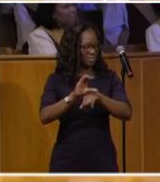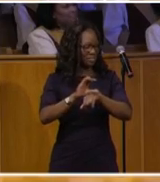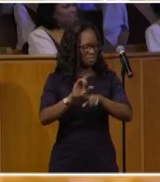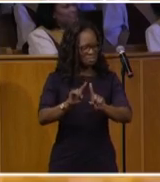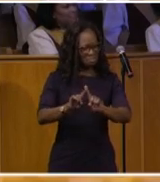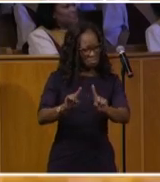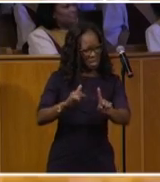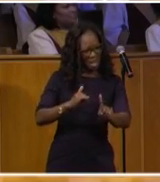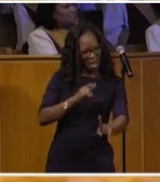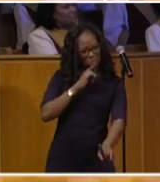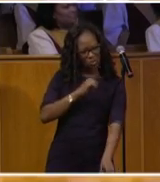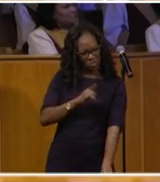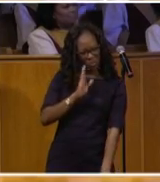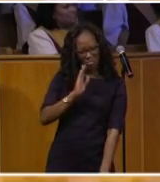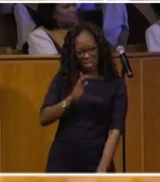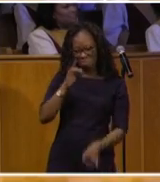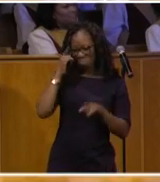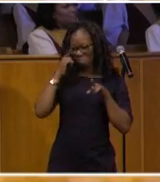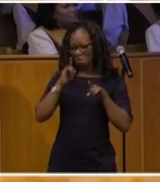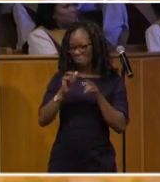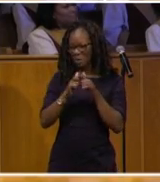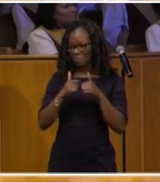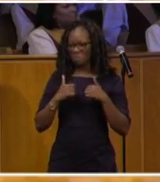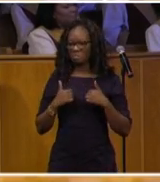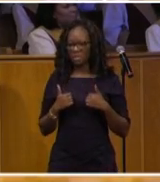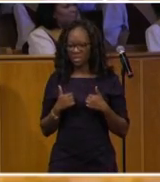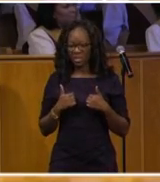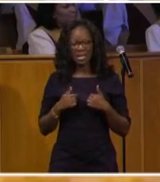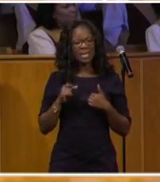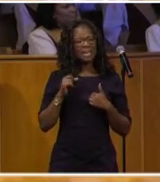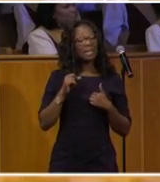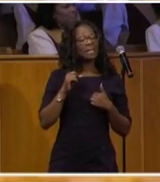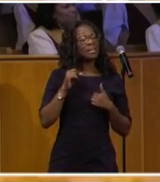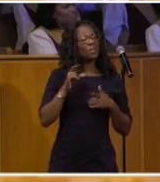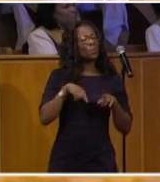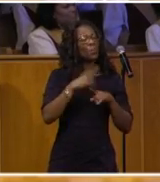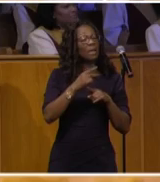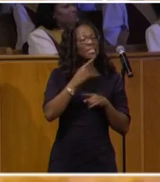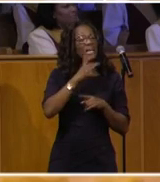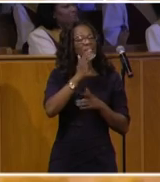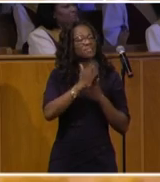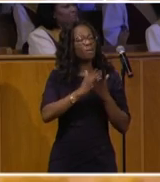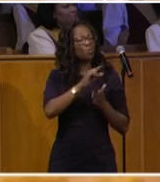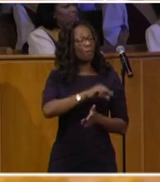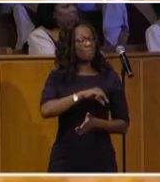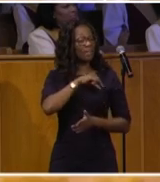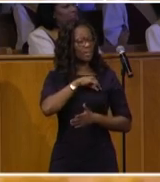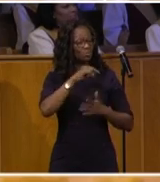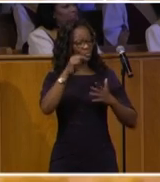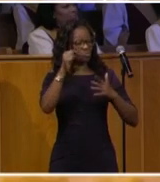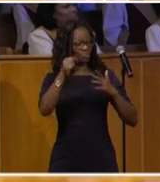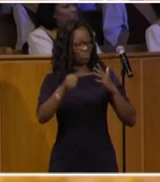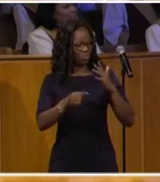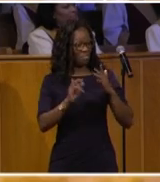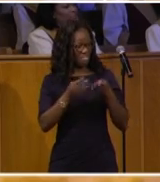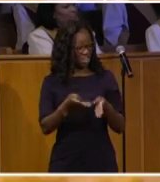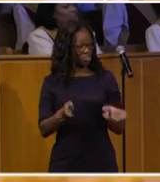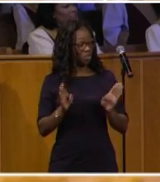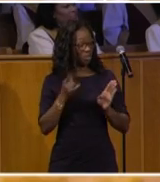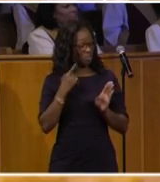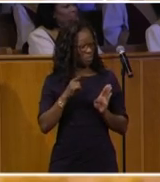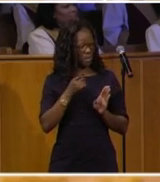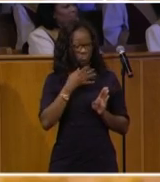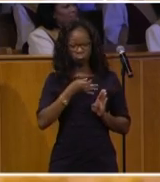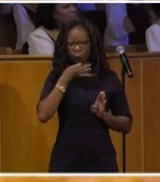but I'm sure they will agree with me if I tell you there are some qualifications generally for being